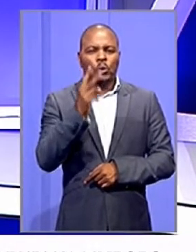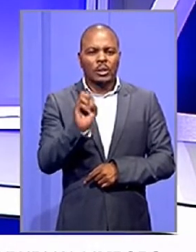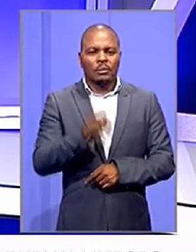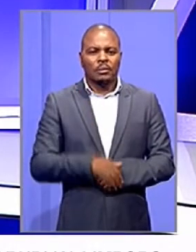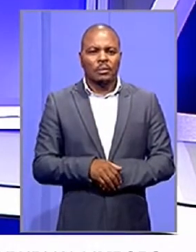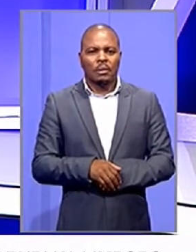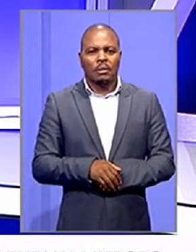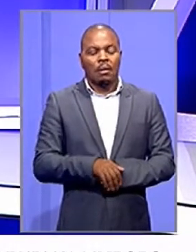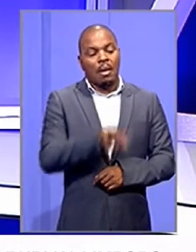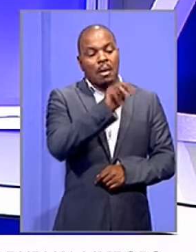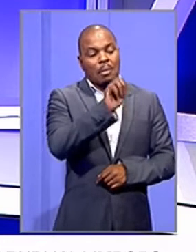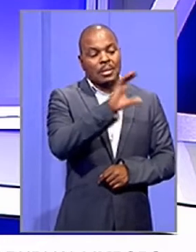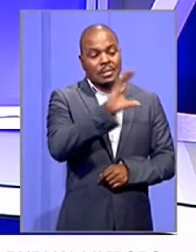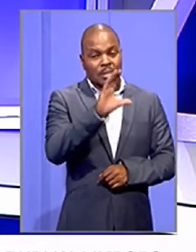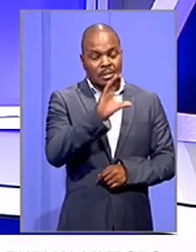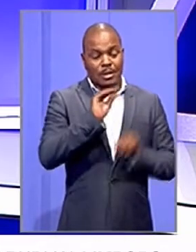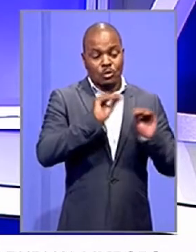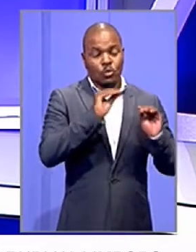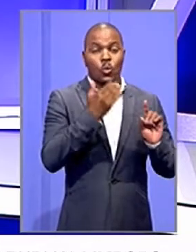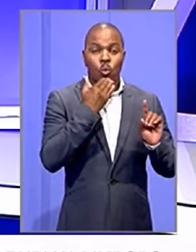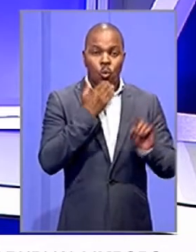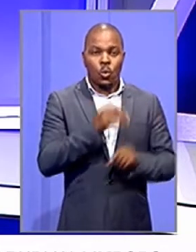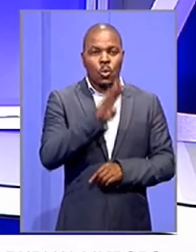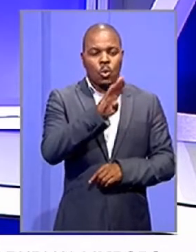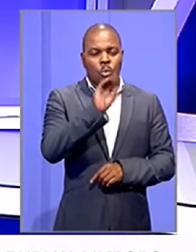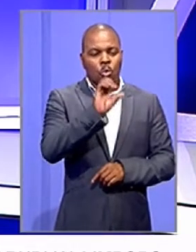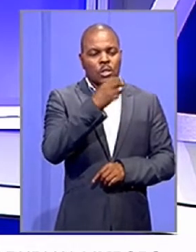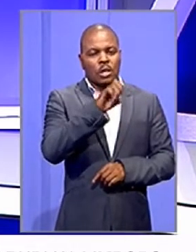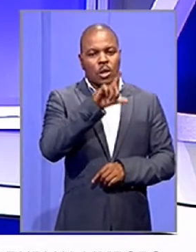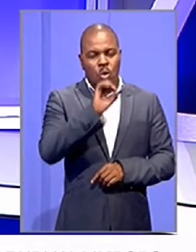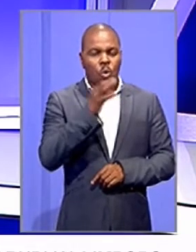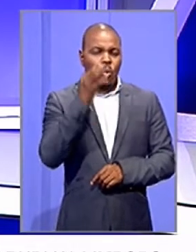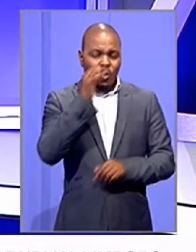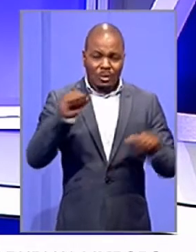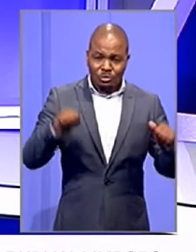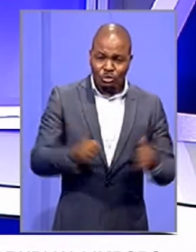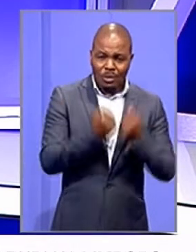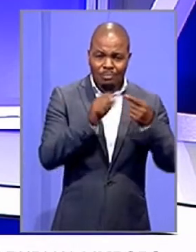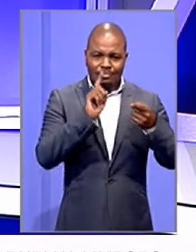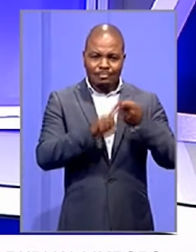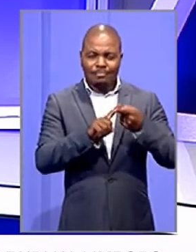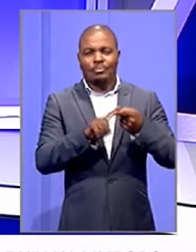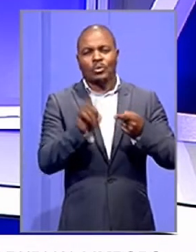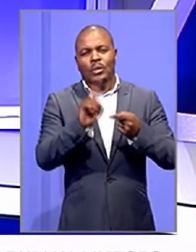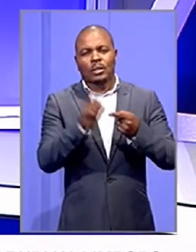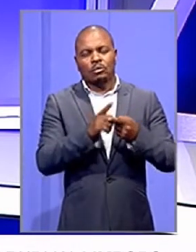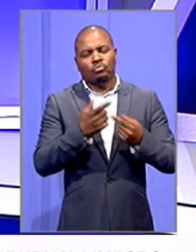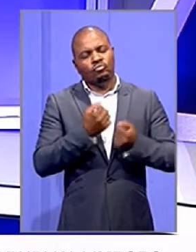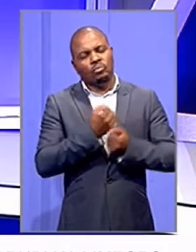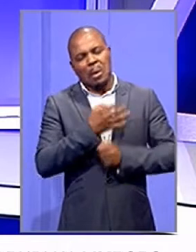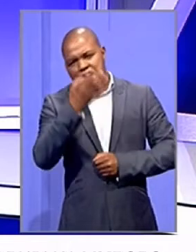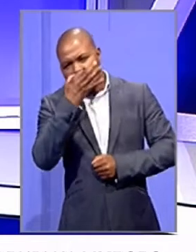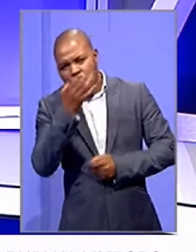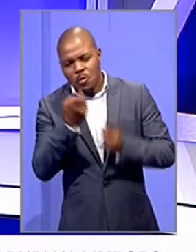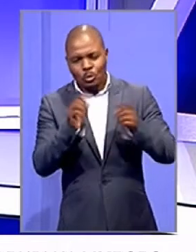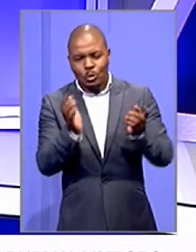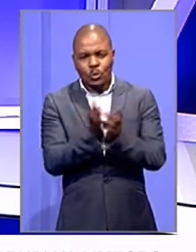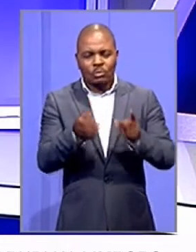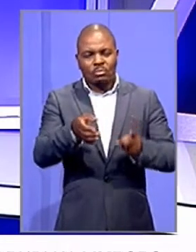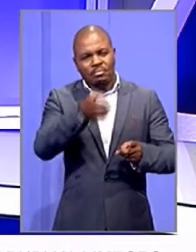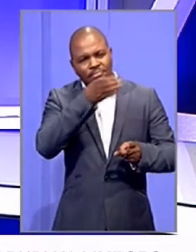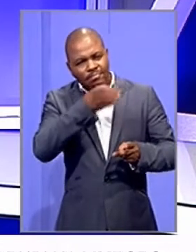Molekgotlaphetiši wa thuto Poli Bošielo o re profense e lebane le ditlhohlo tša go swana le ditiro tša bokgoroto ka dikolong